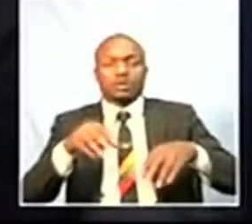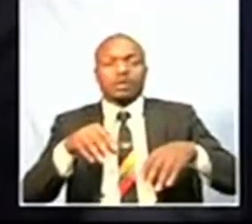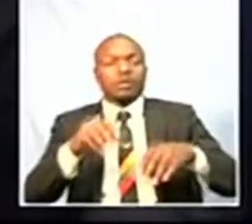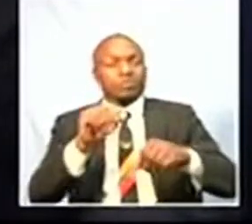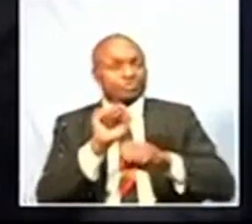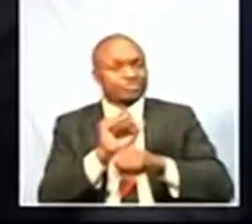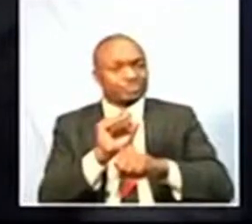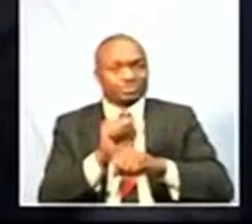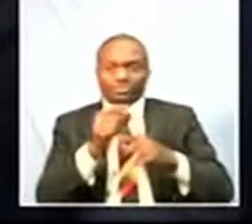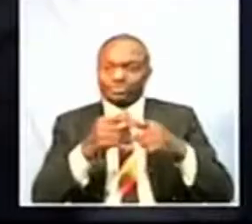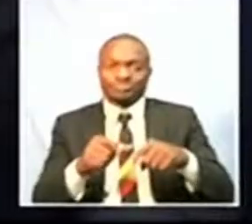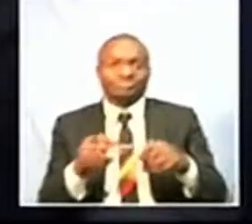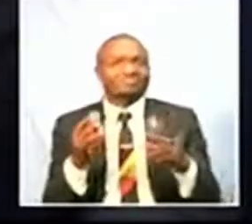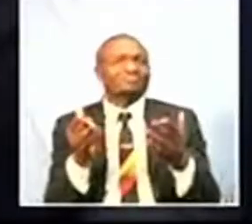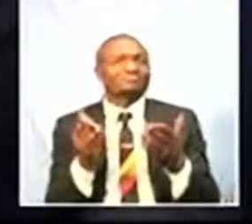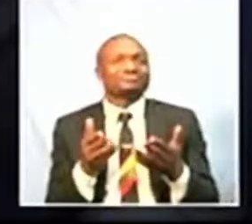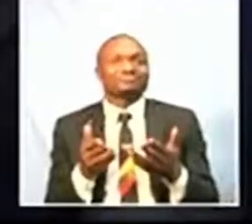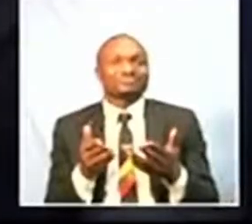and